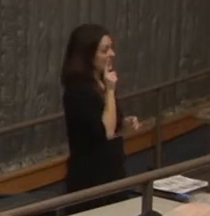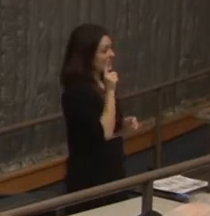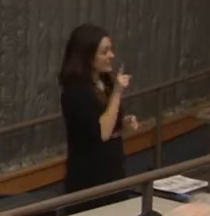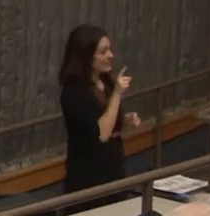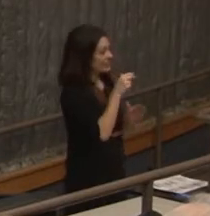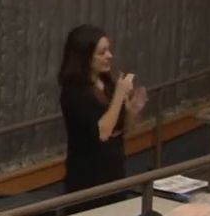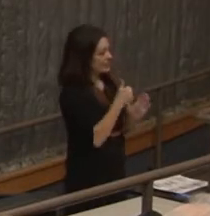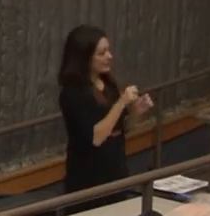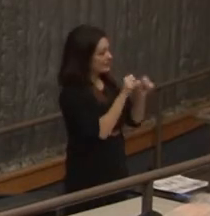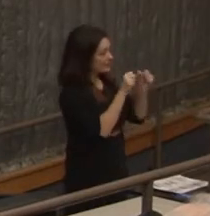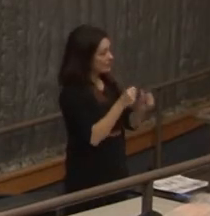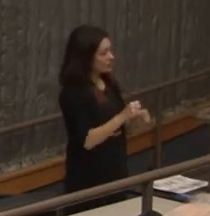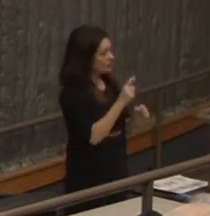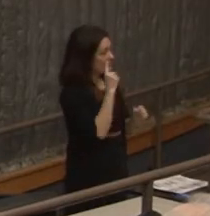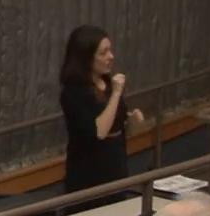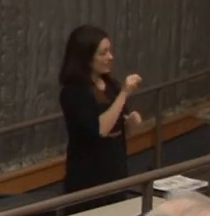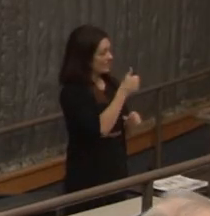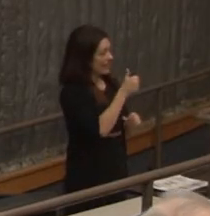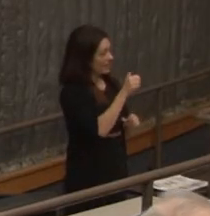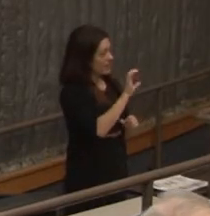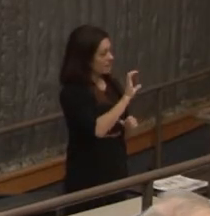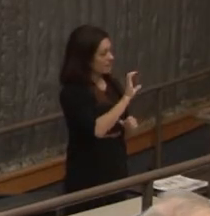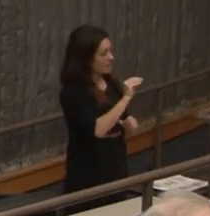they're invariably empty.